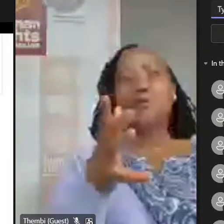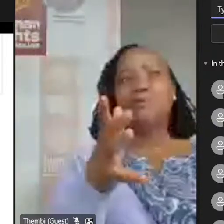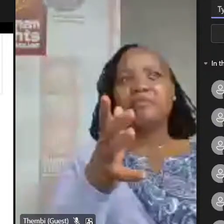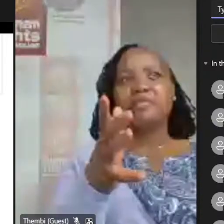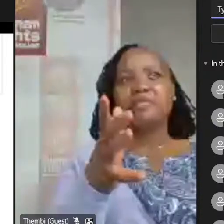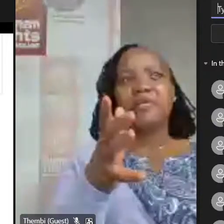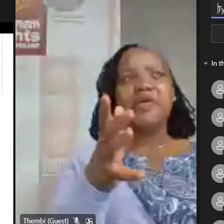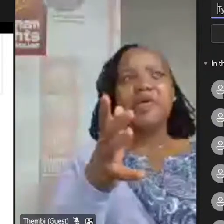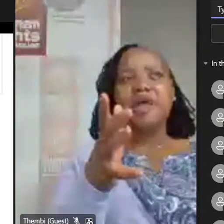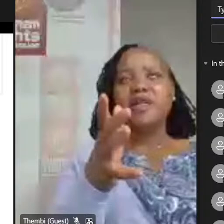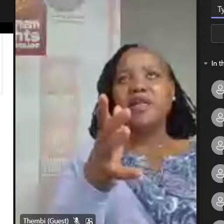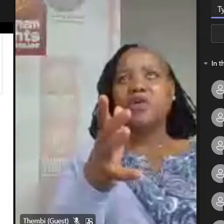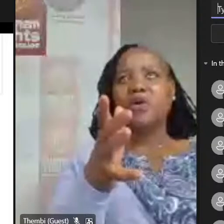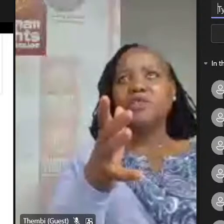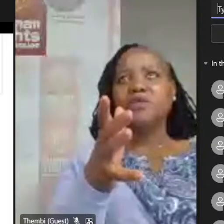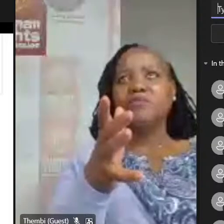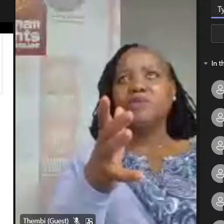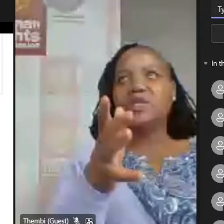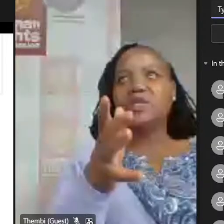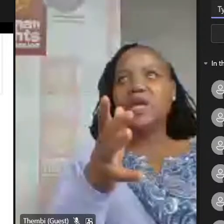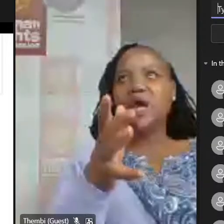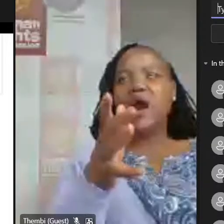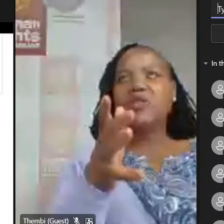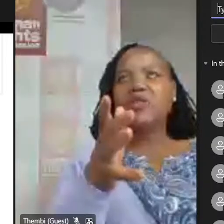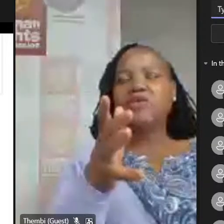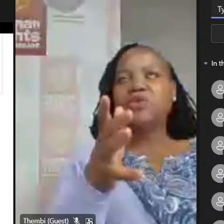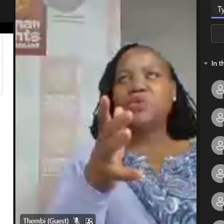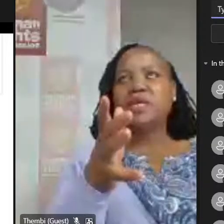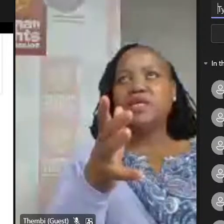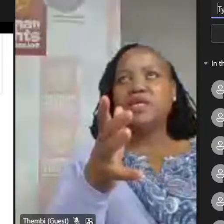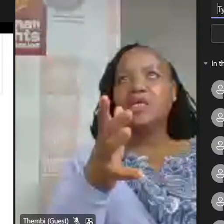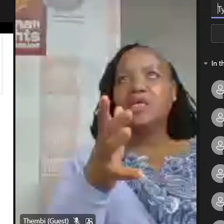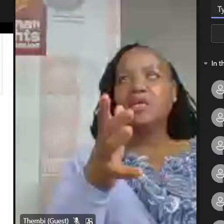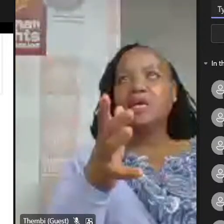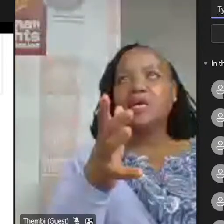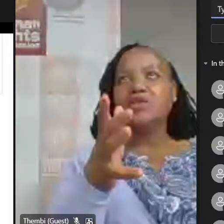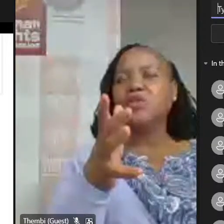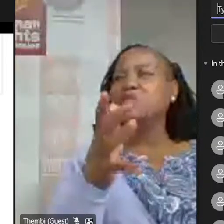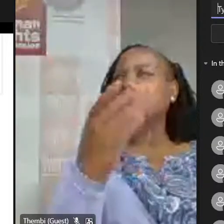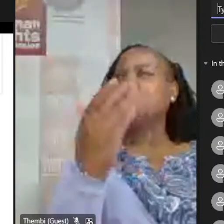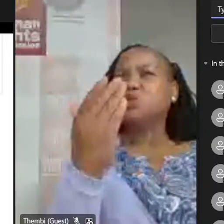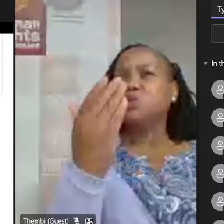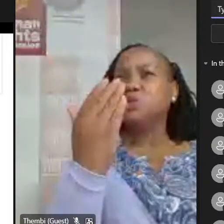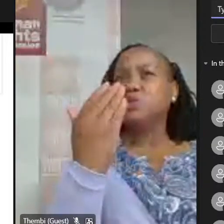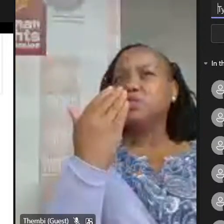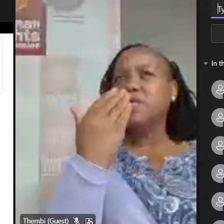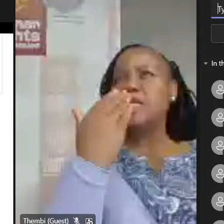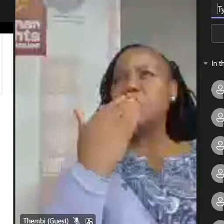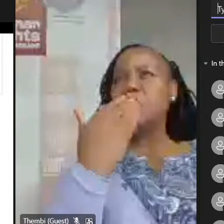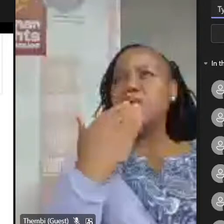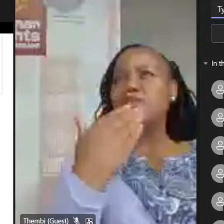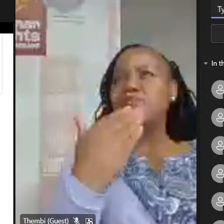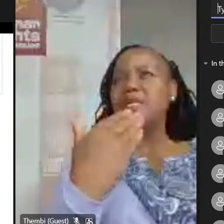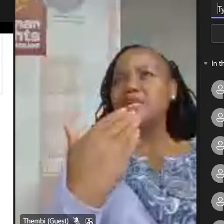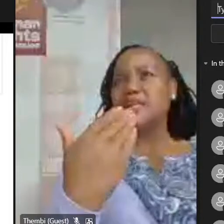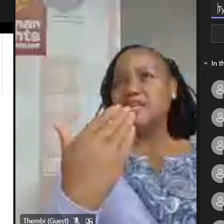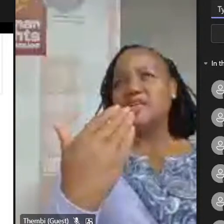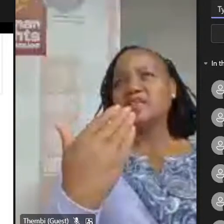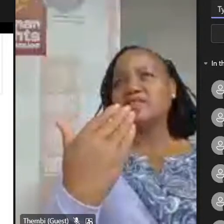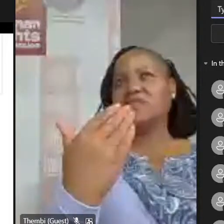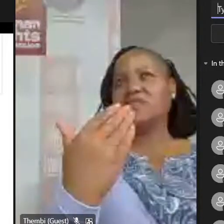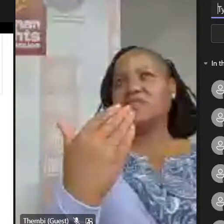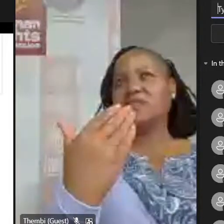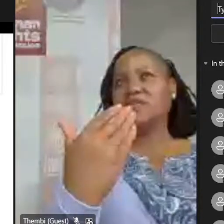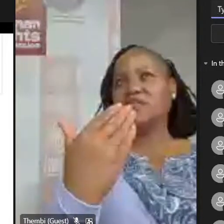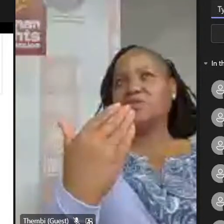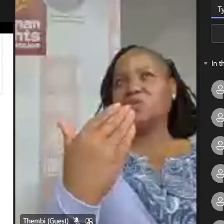become problematic. And then the question would be, how then do we uh, should really the question be